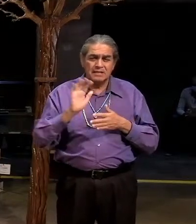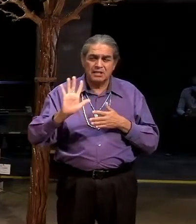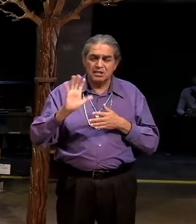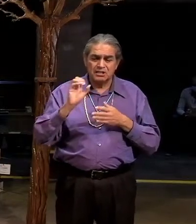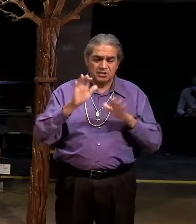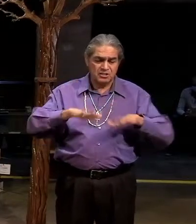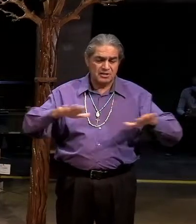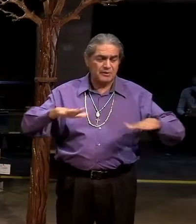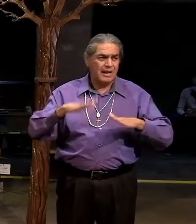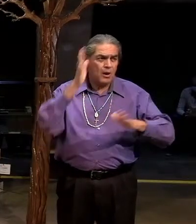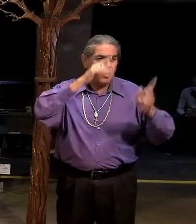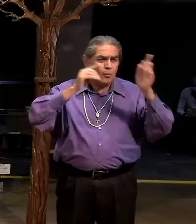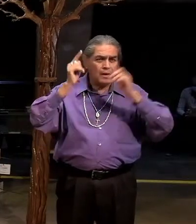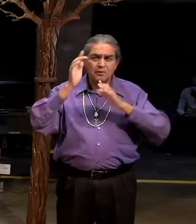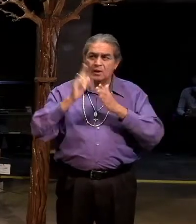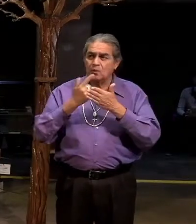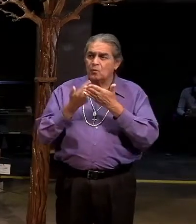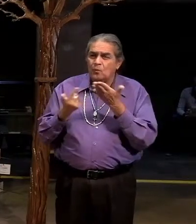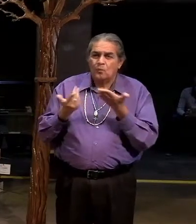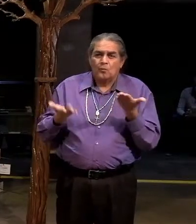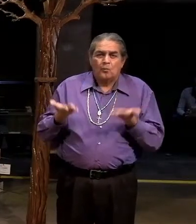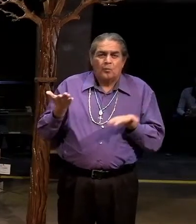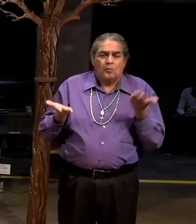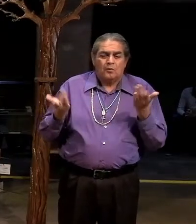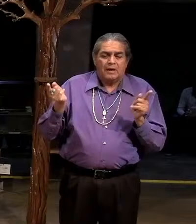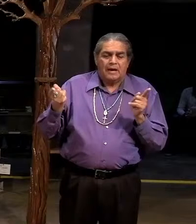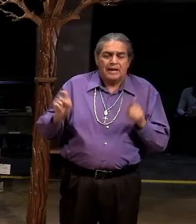and wondering what could happen.